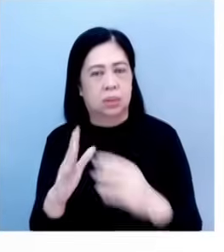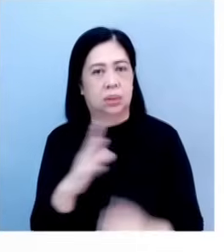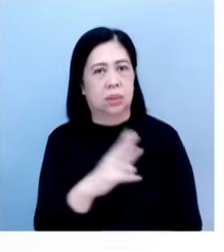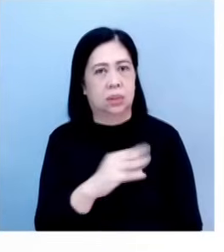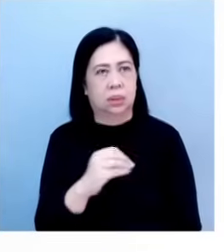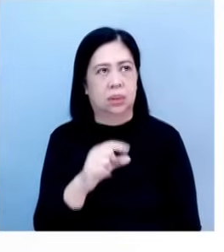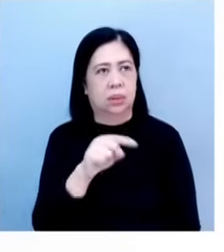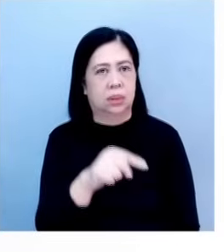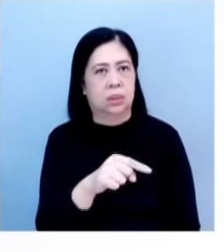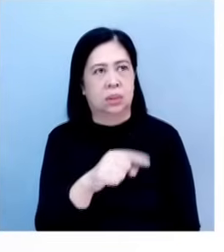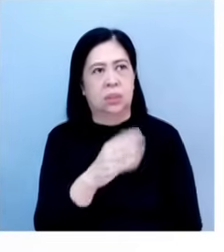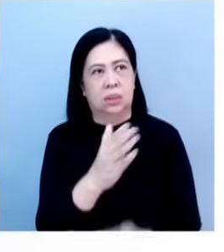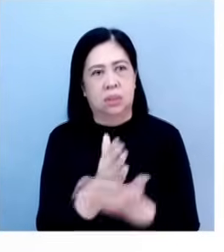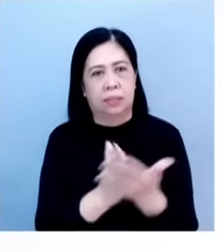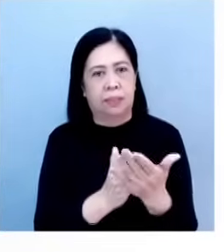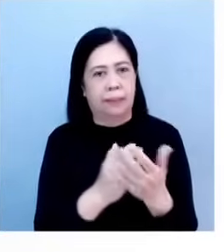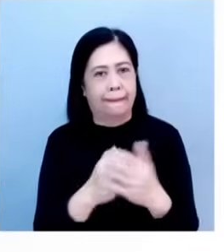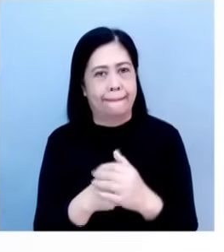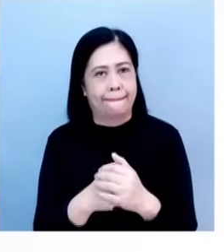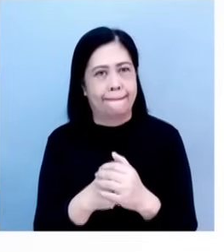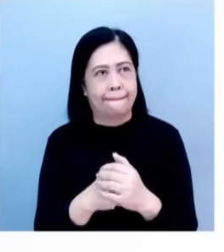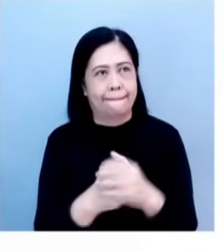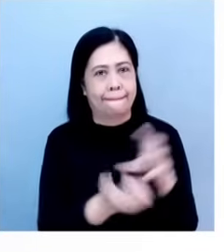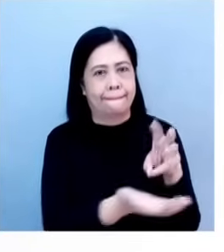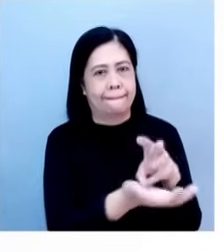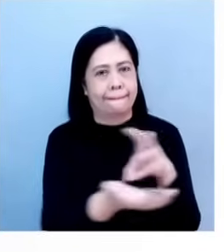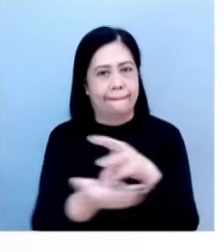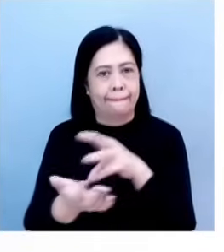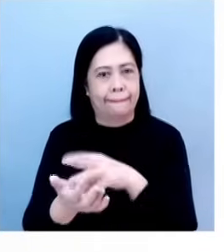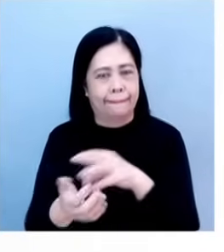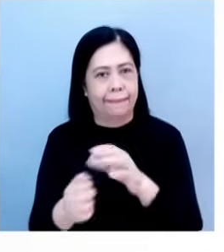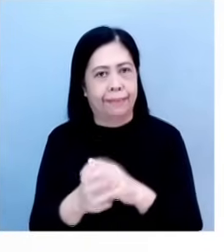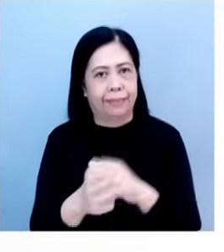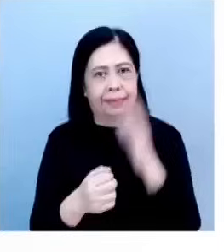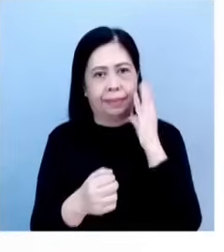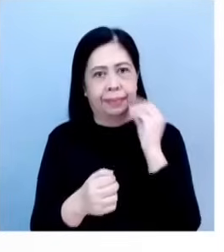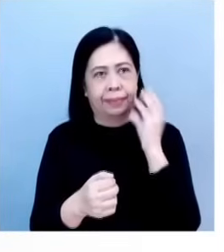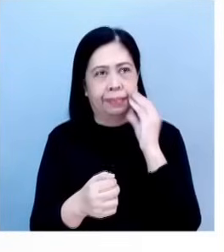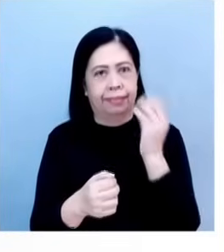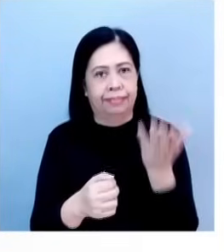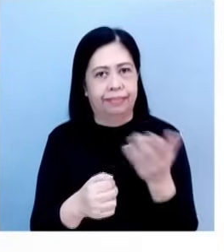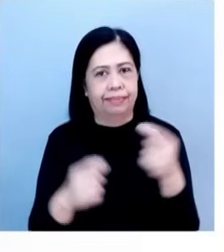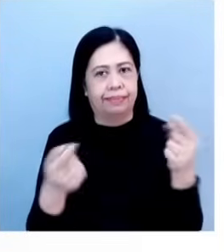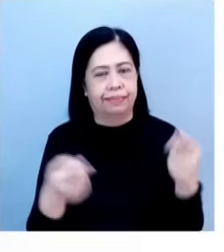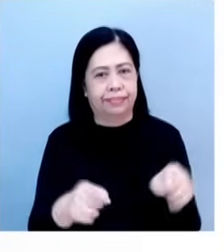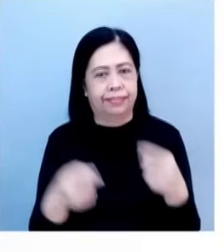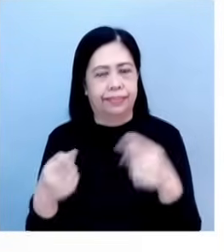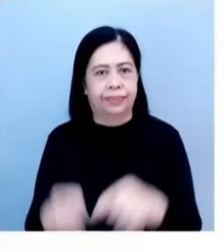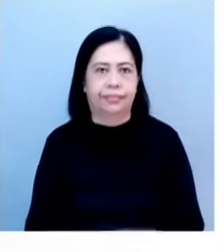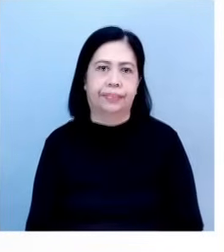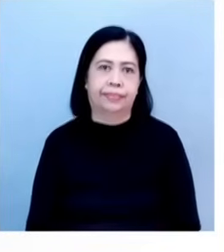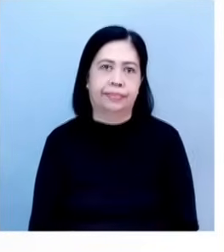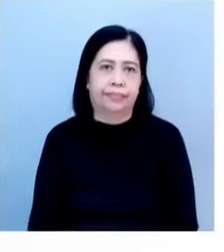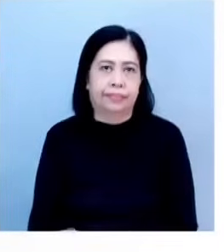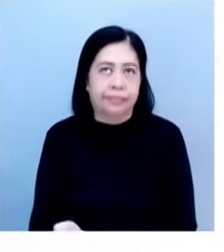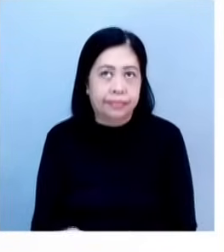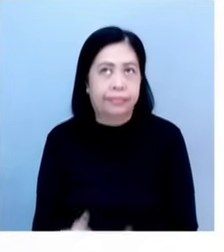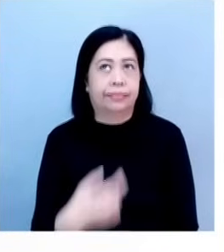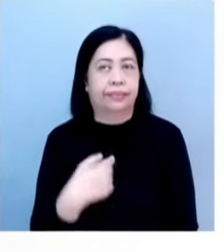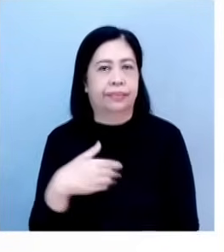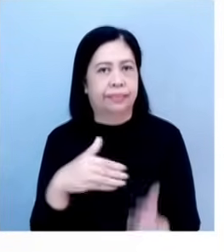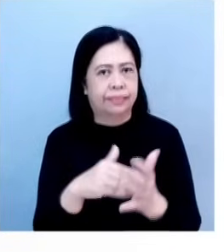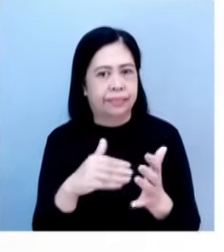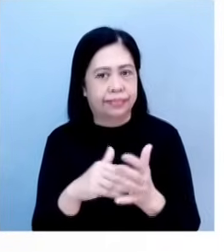po mga ibang location na experience nating insidente. At yun nga po ang ating paulit-ulit